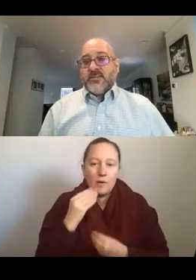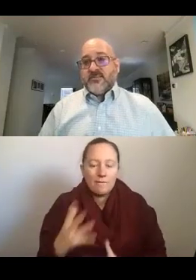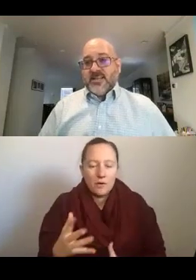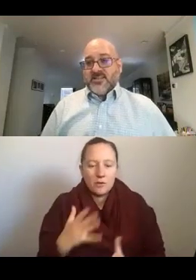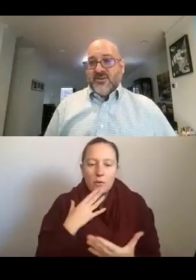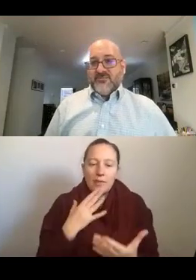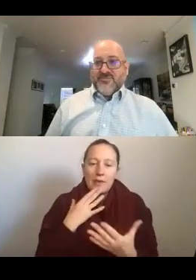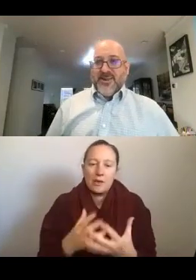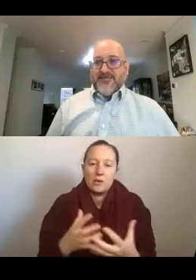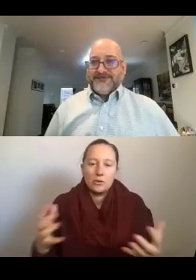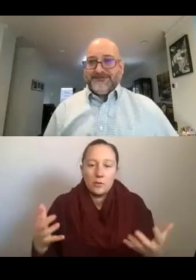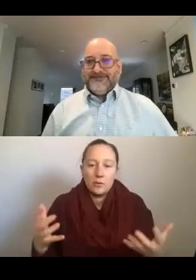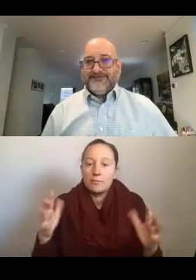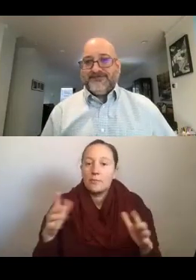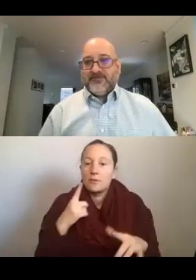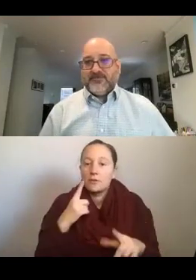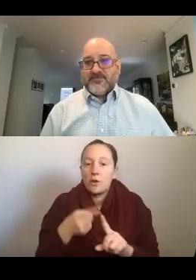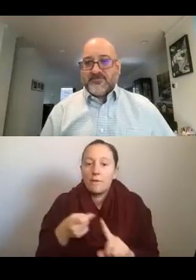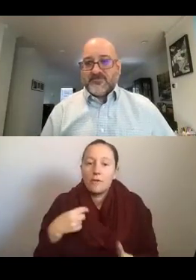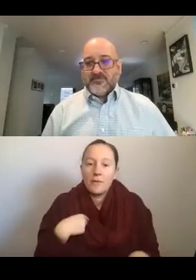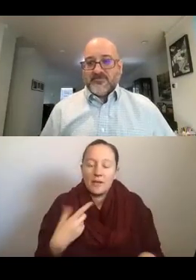you. That's all for me.